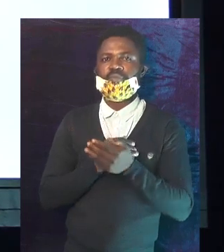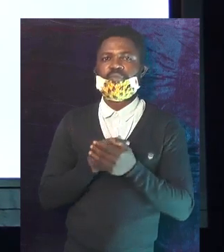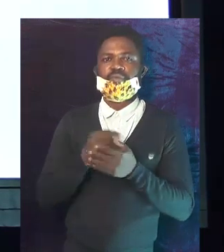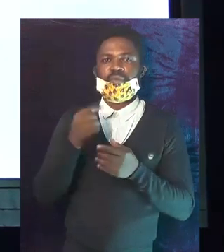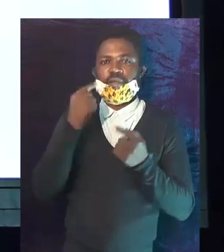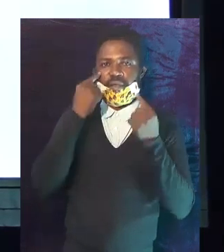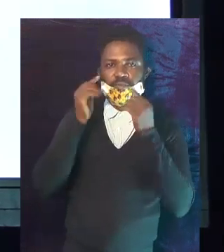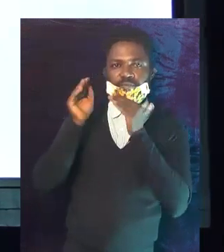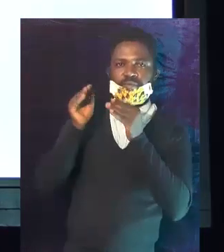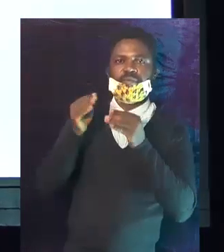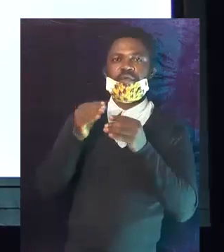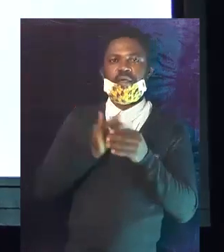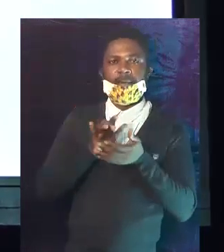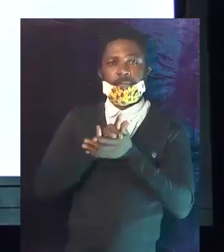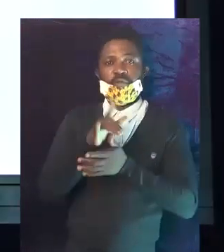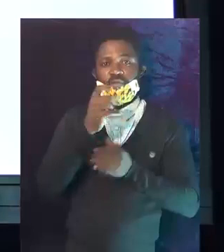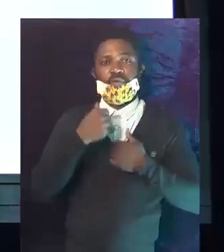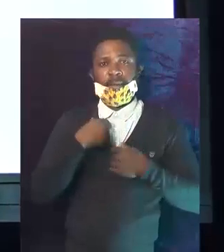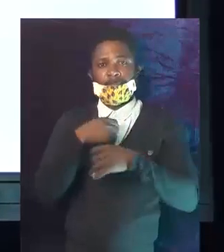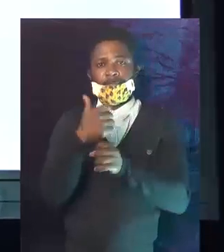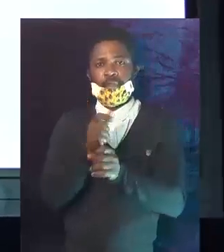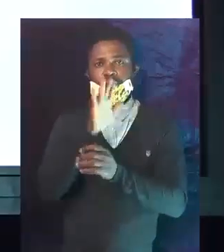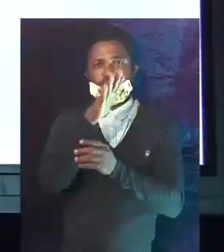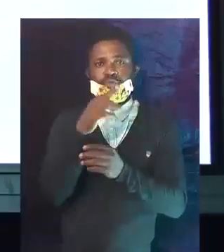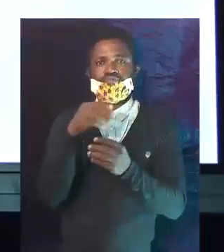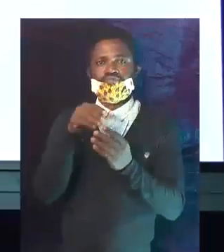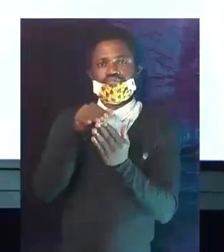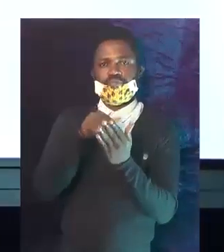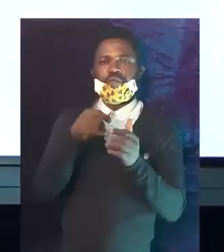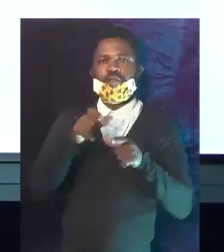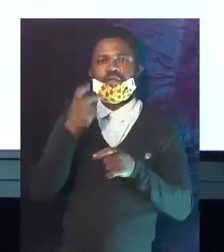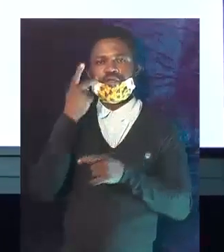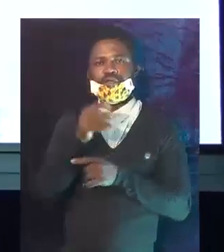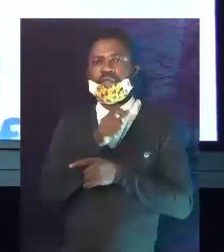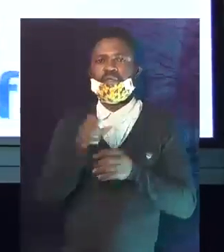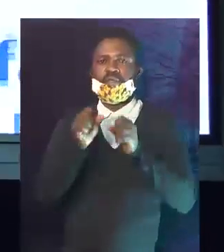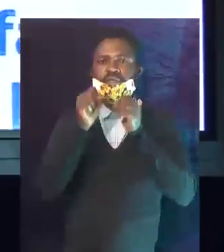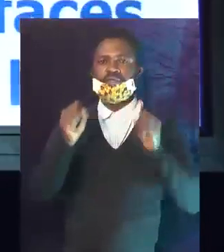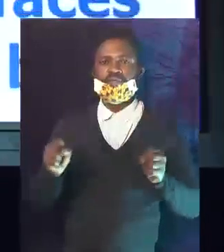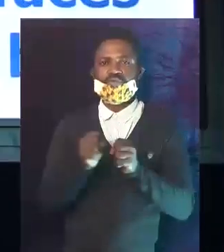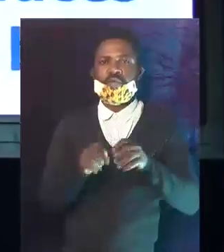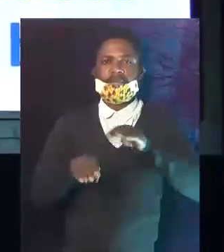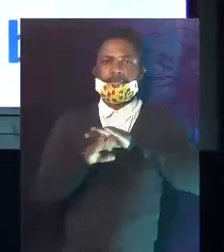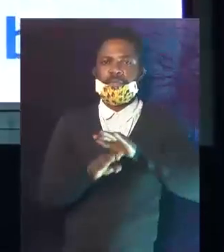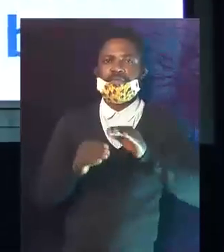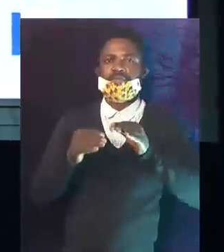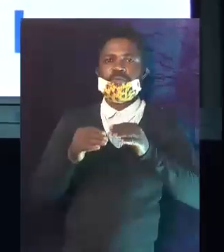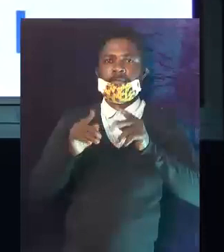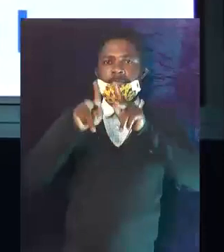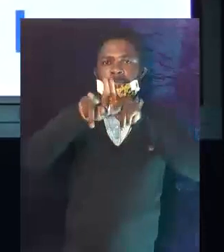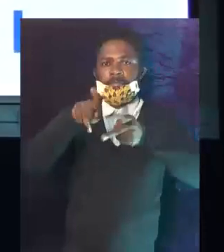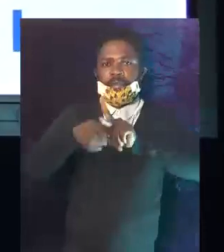Eyes on me. I believe you have now made your notes. Let's now see. A square-based pyramid has, did you